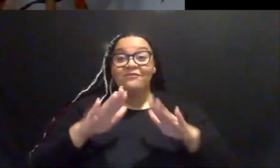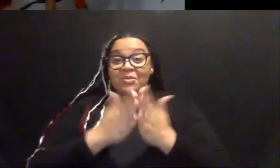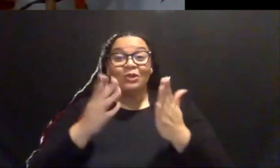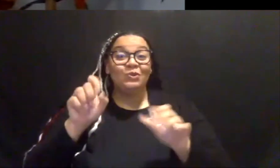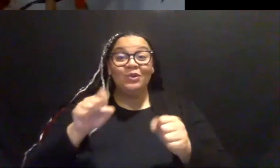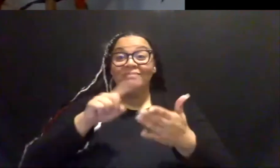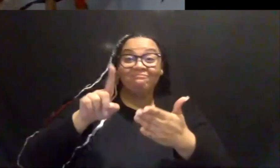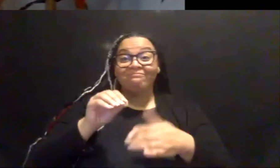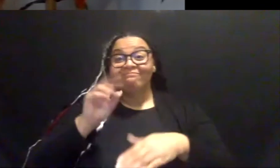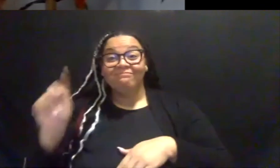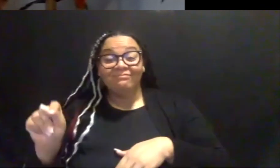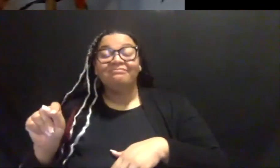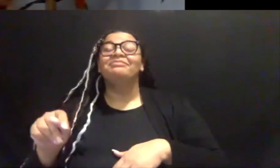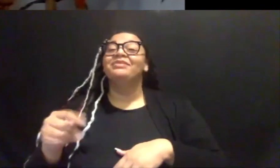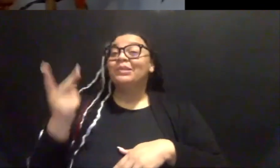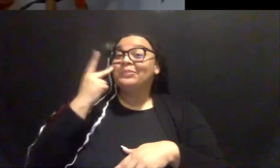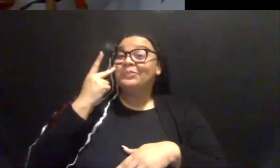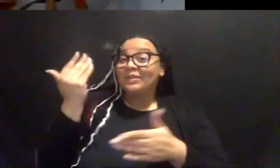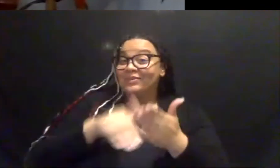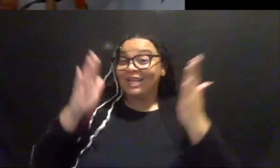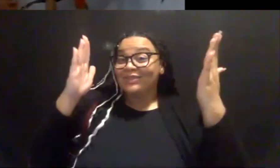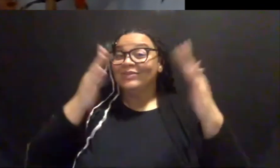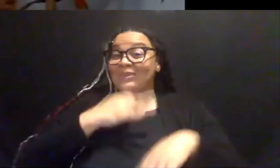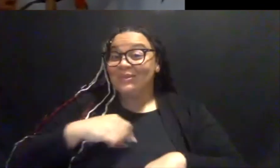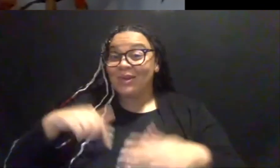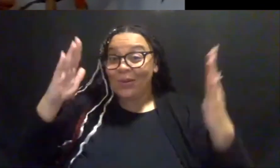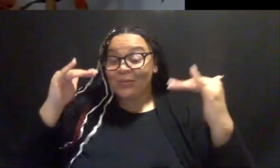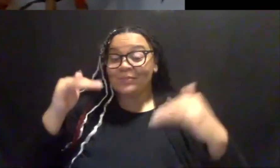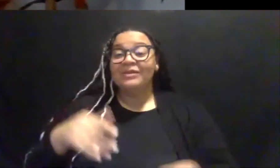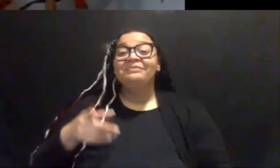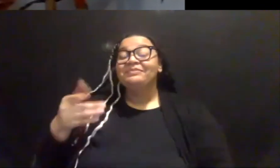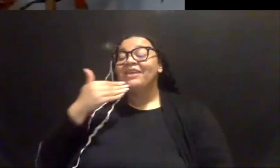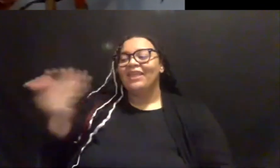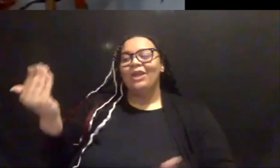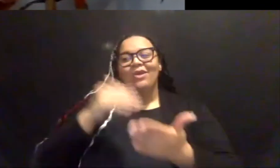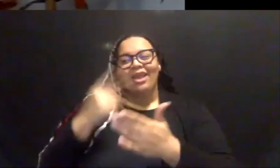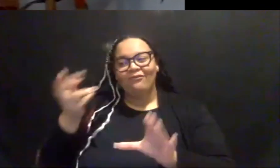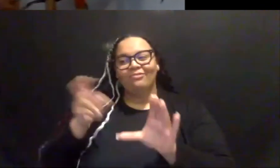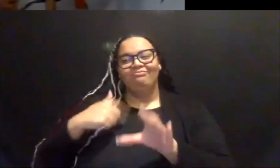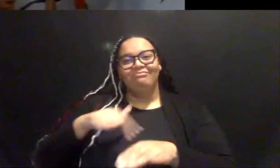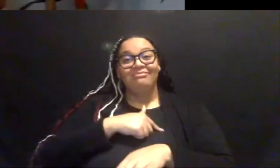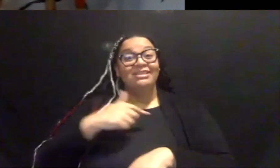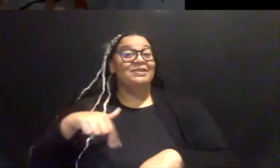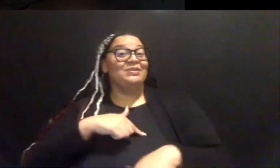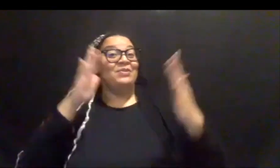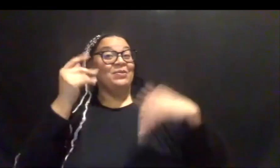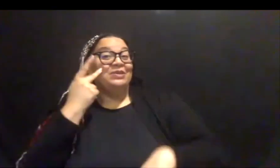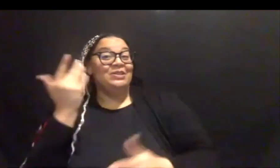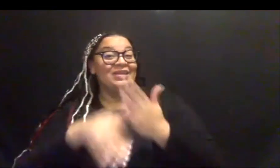soon. Andrea, thank you so very much for joining us tonight. Happy weekend. We hope to see you all again very soon.